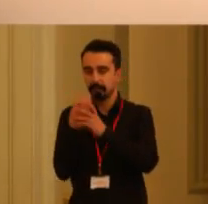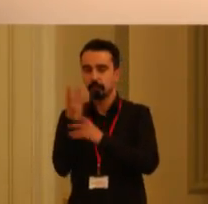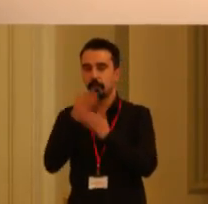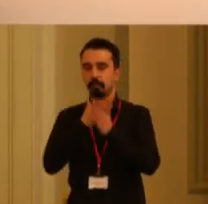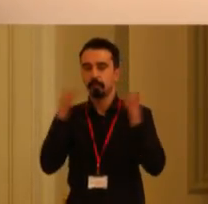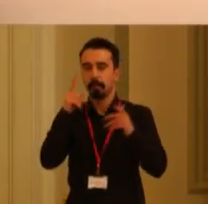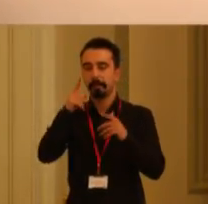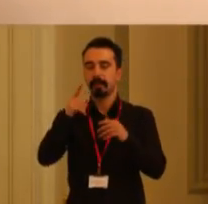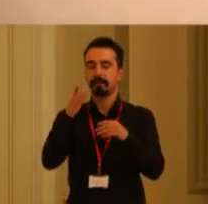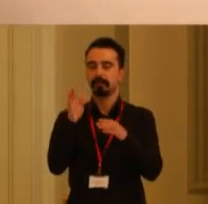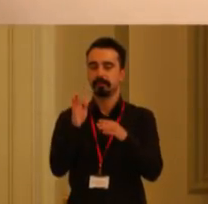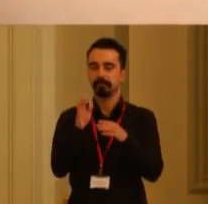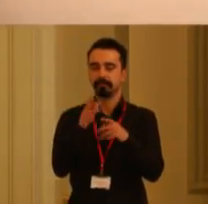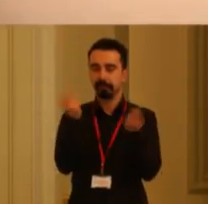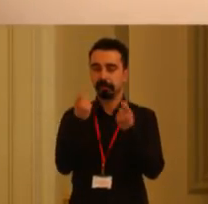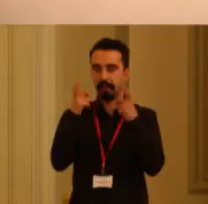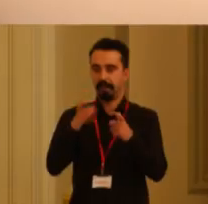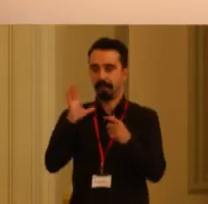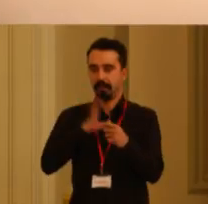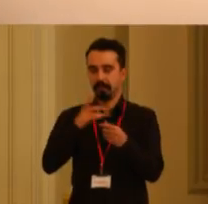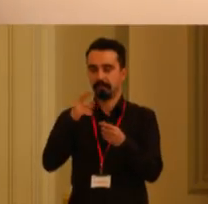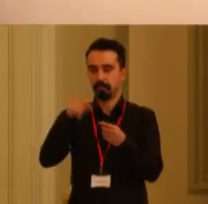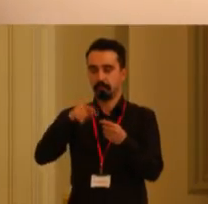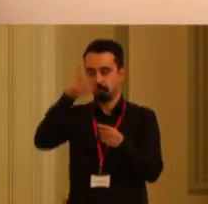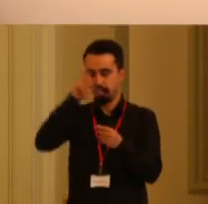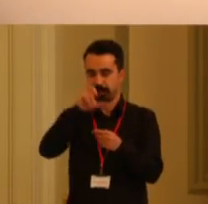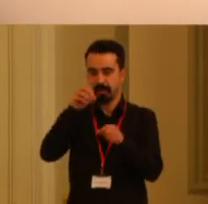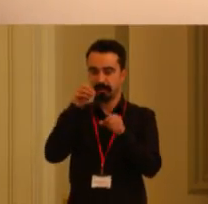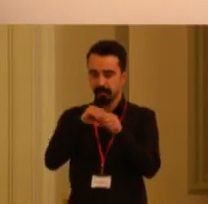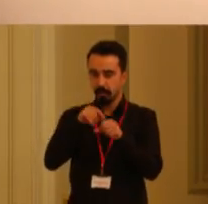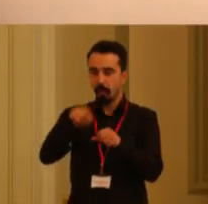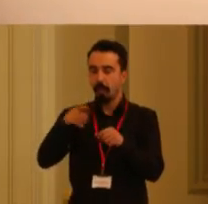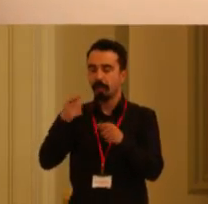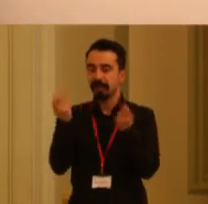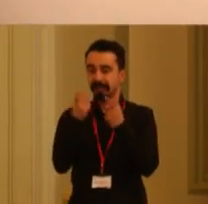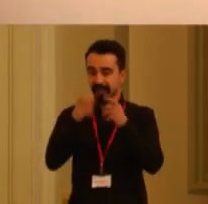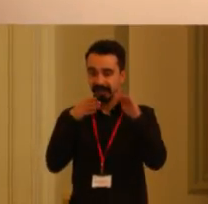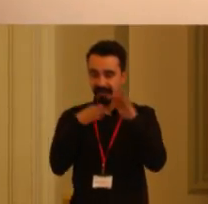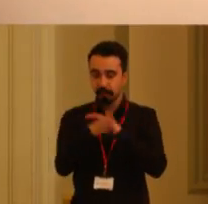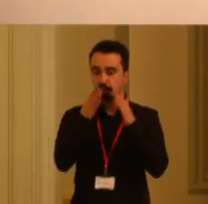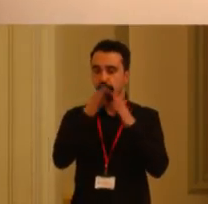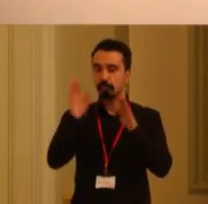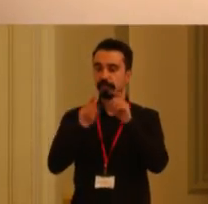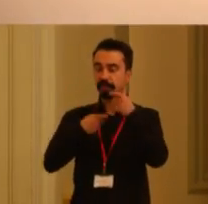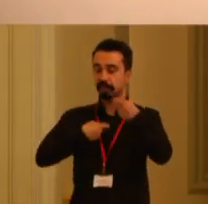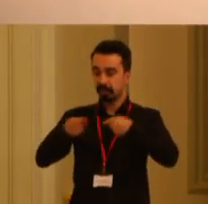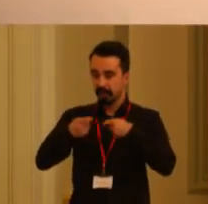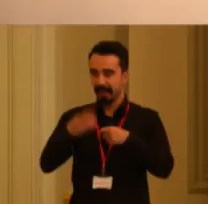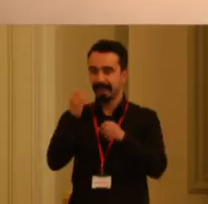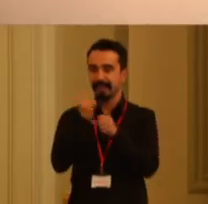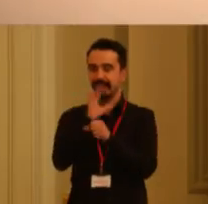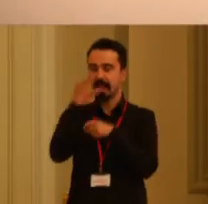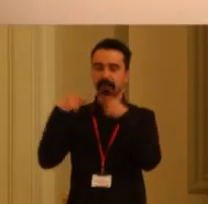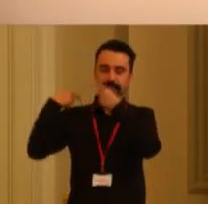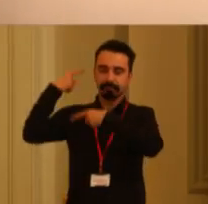got like an immense marketplace that's only yet being discovered. So, and while you enter that